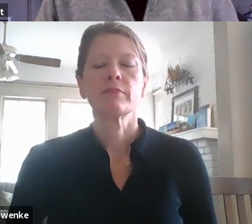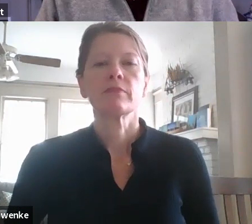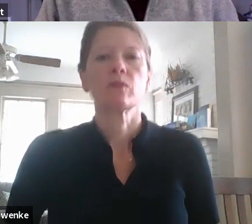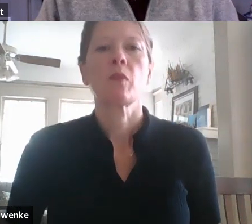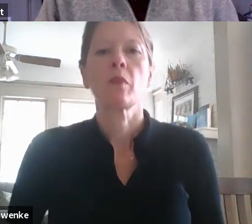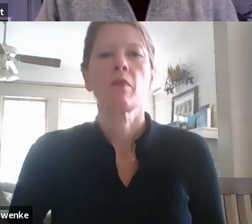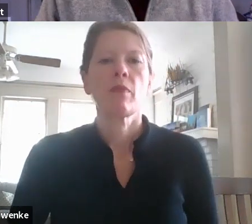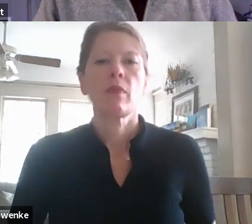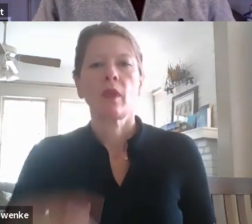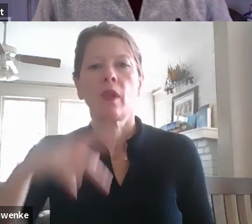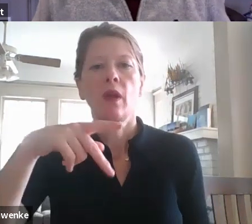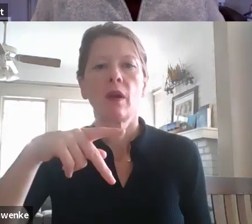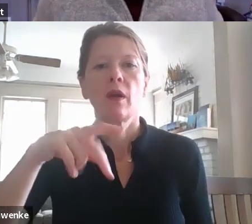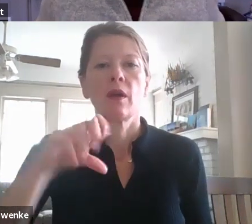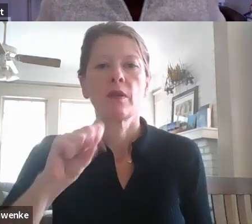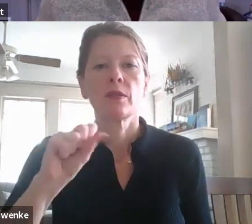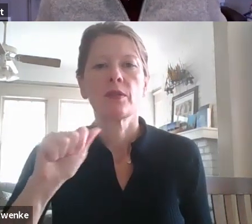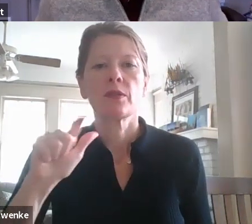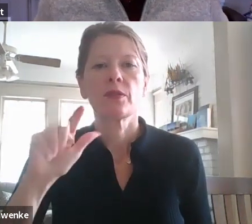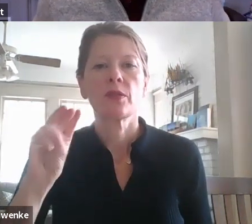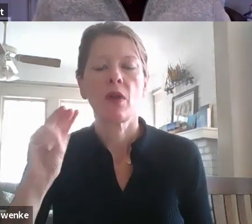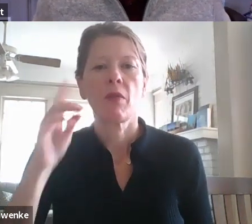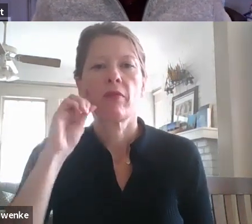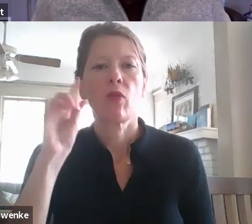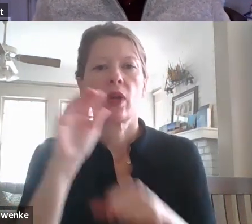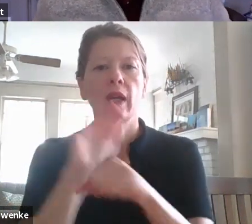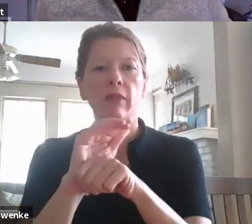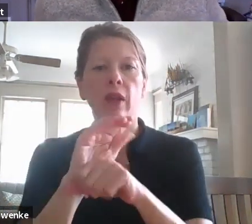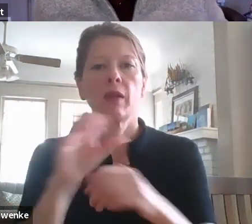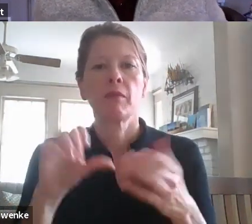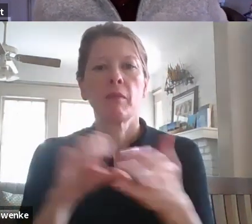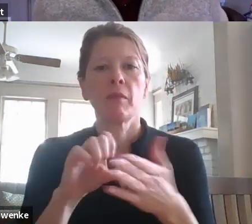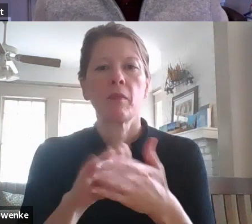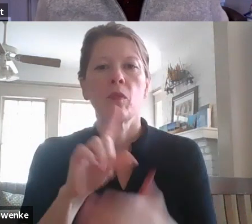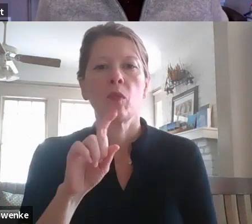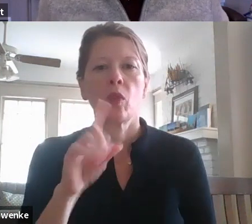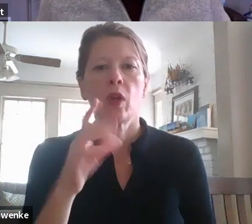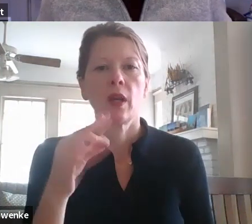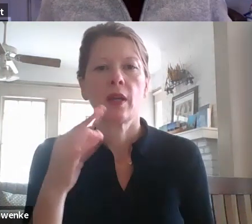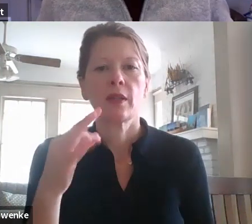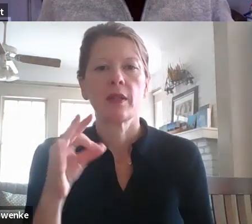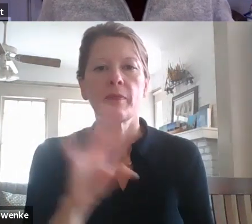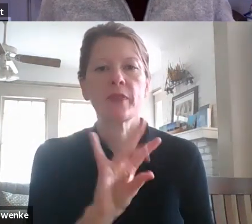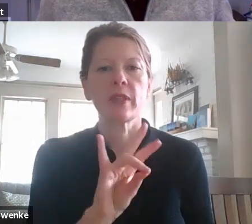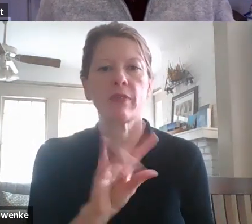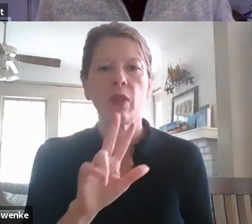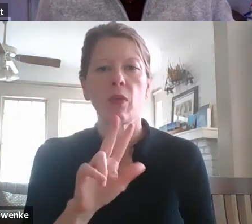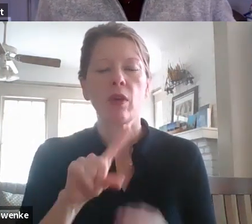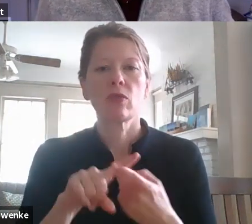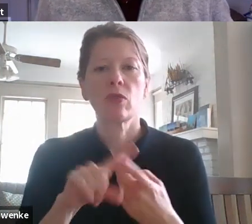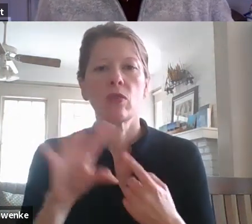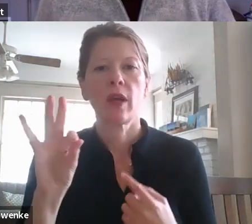Our psalm appointed for this evening is Psalm 119. Verses 73 through